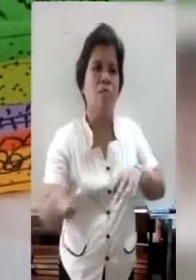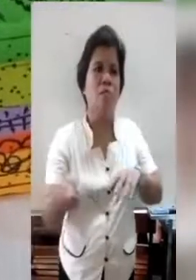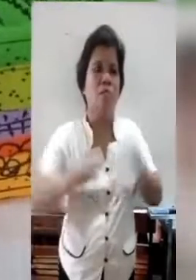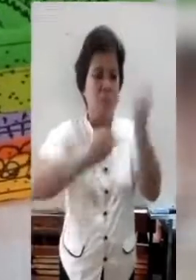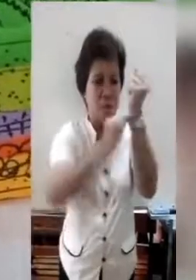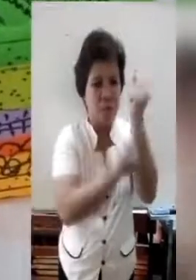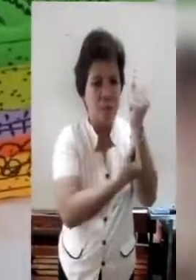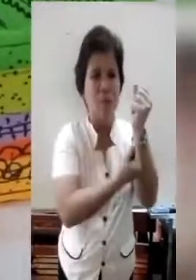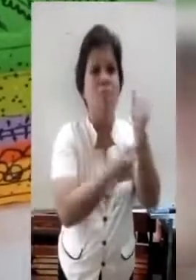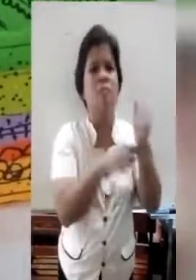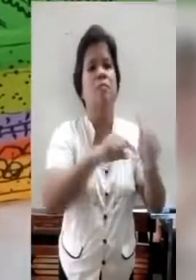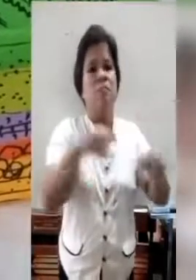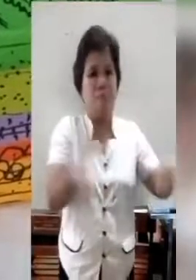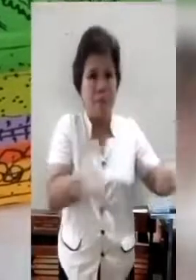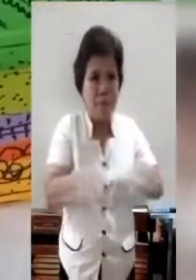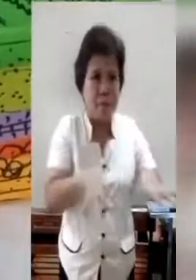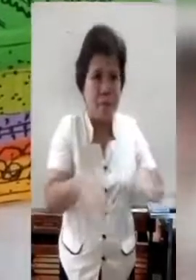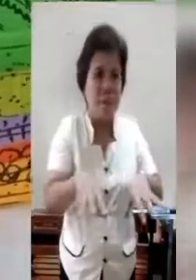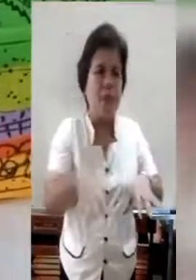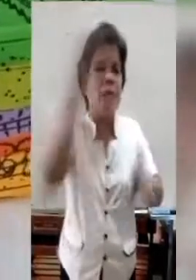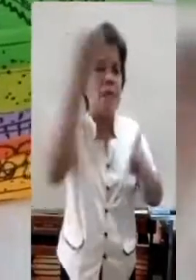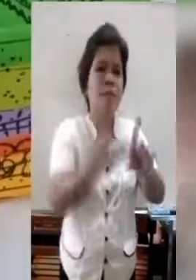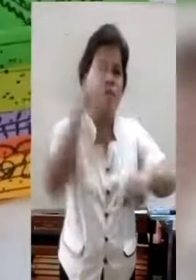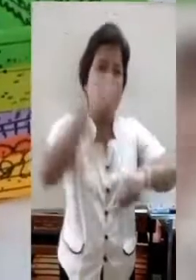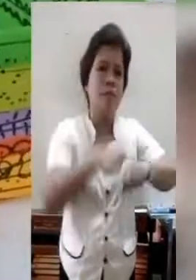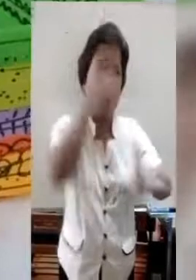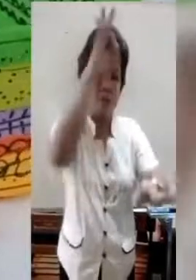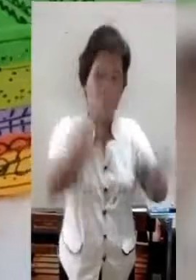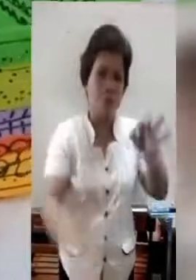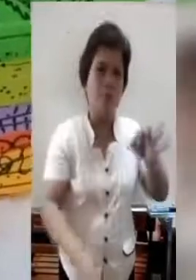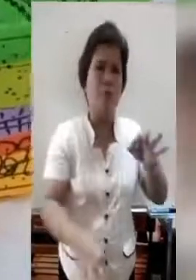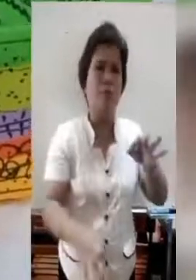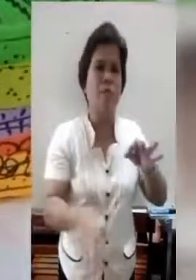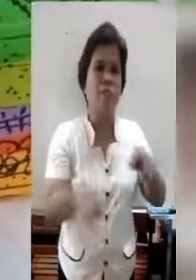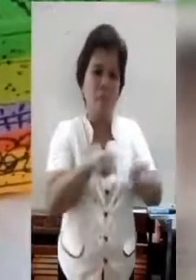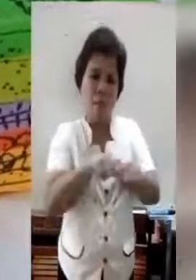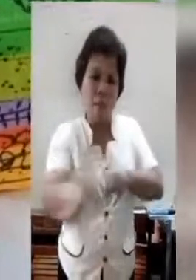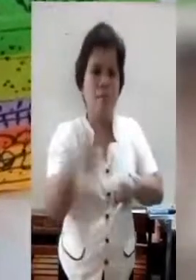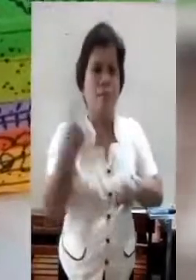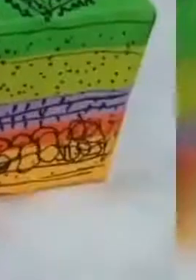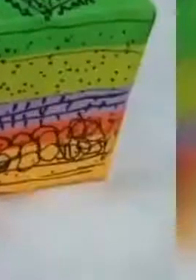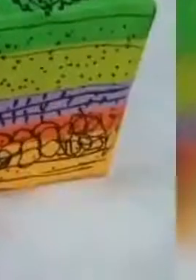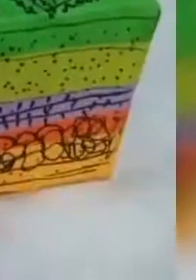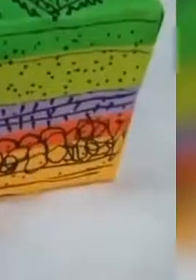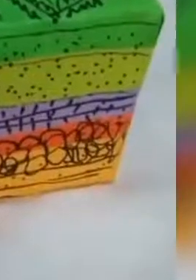earthquake. Every time a fault slips, the earth quakes.